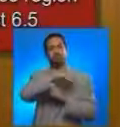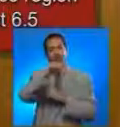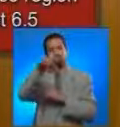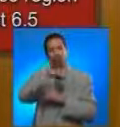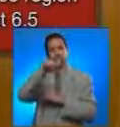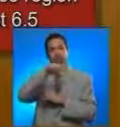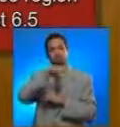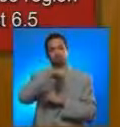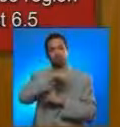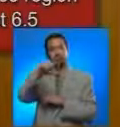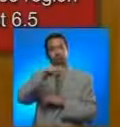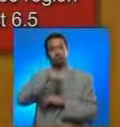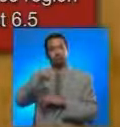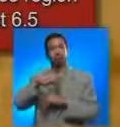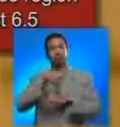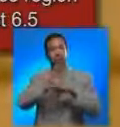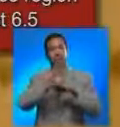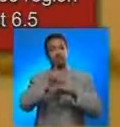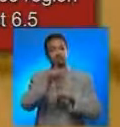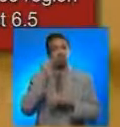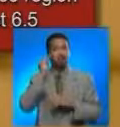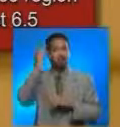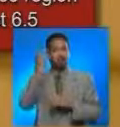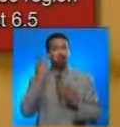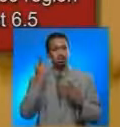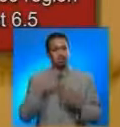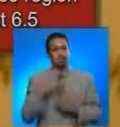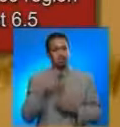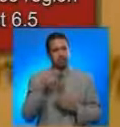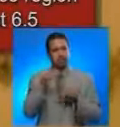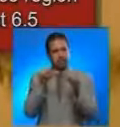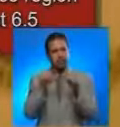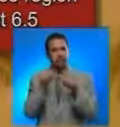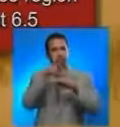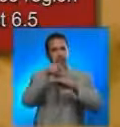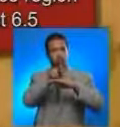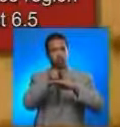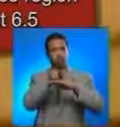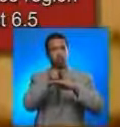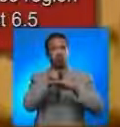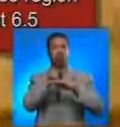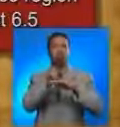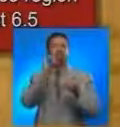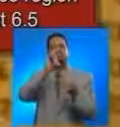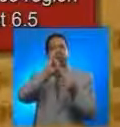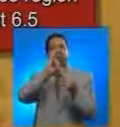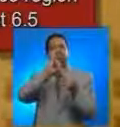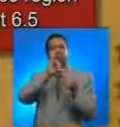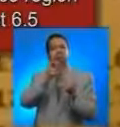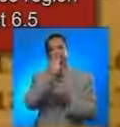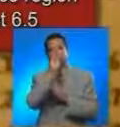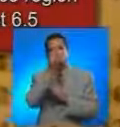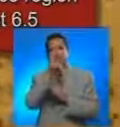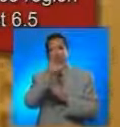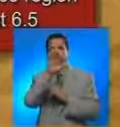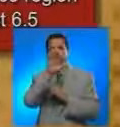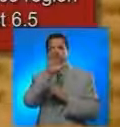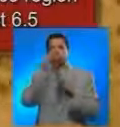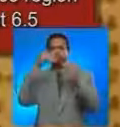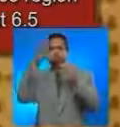apply. The seismic network registers an earthquake within the Puerto Rico region which magnitude is at least 6.5.